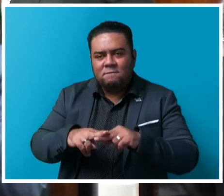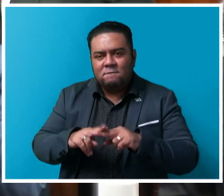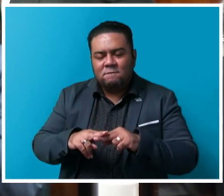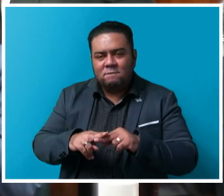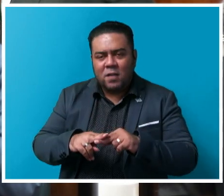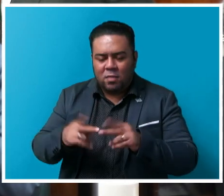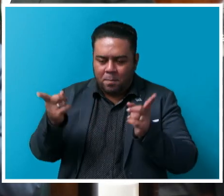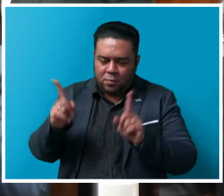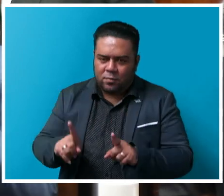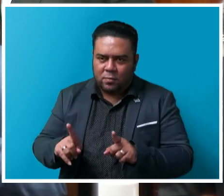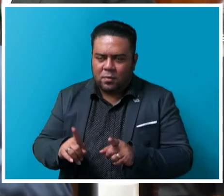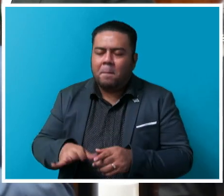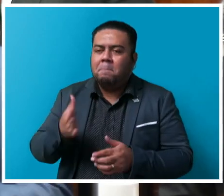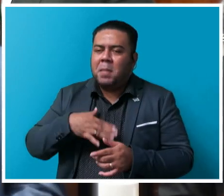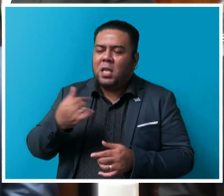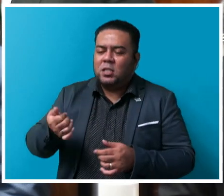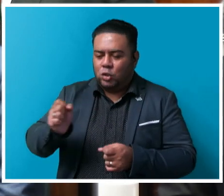Kolonisau rest in peace.